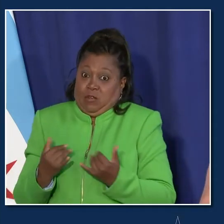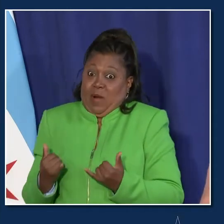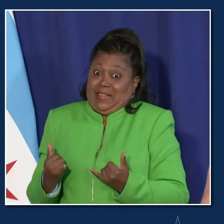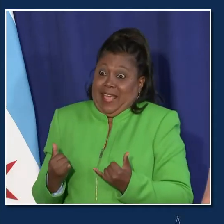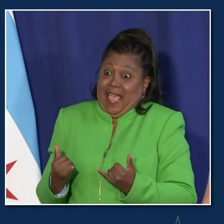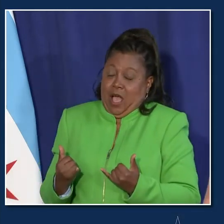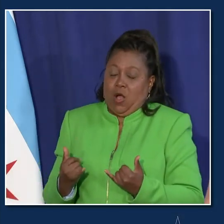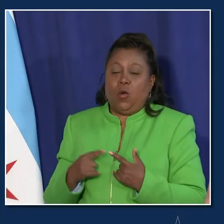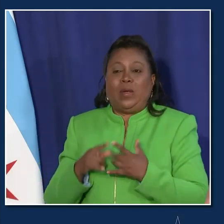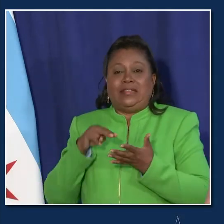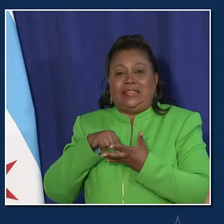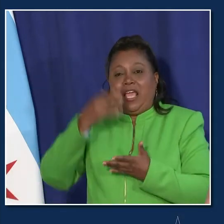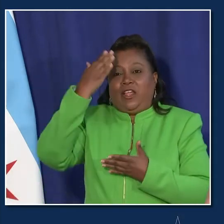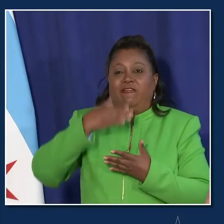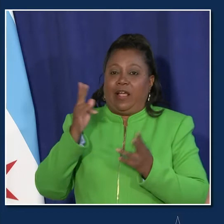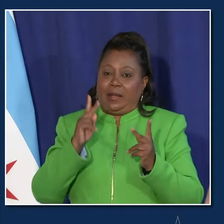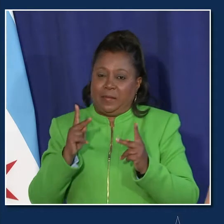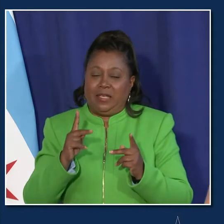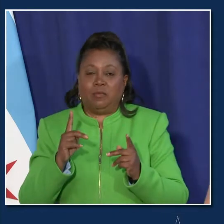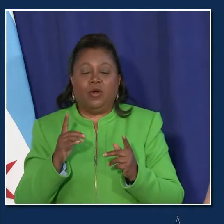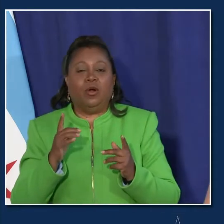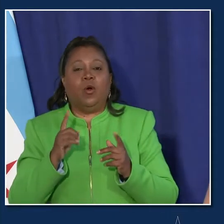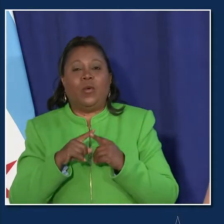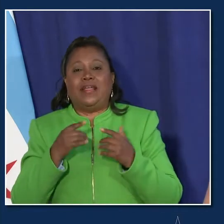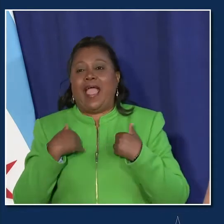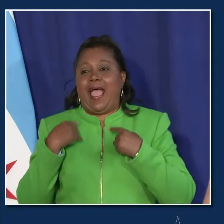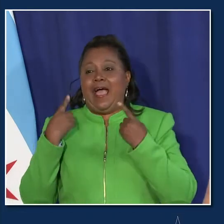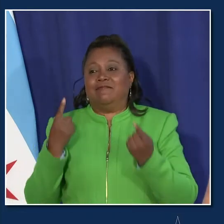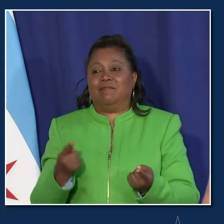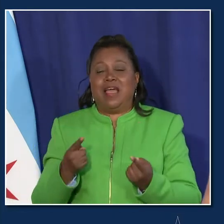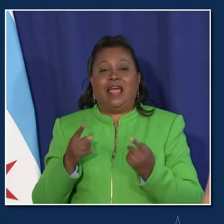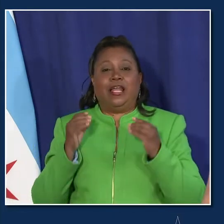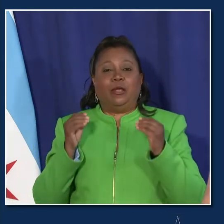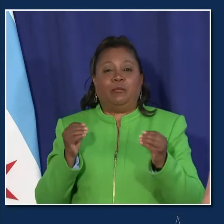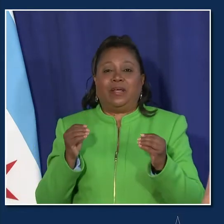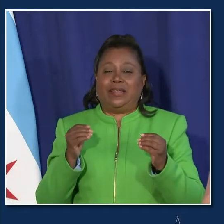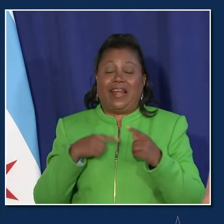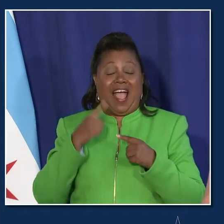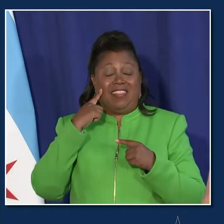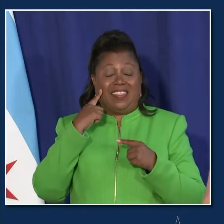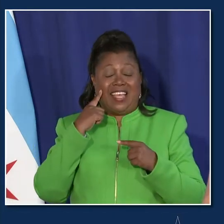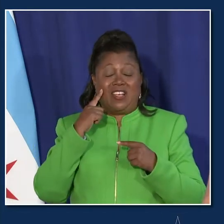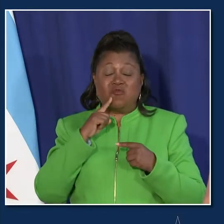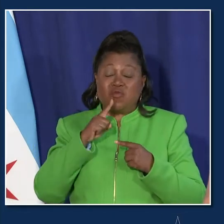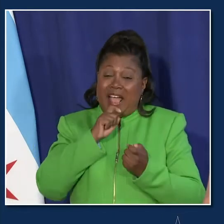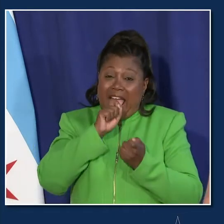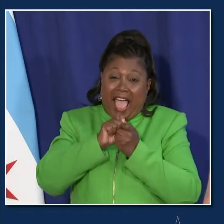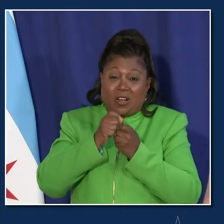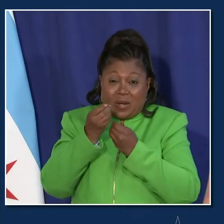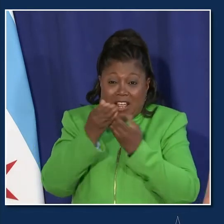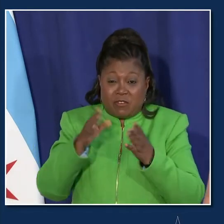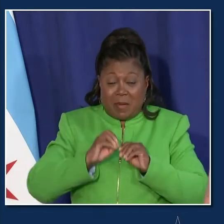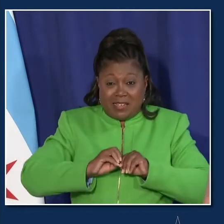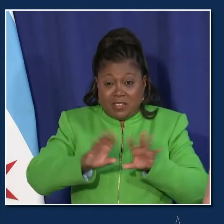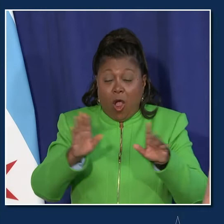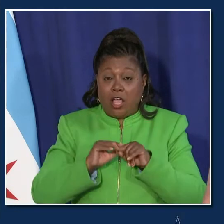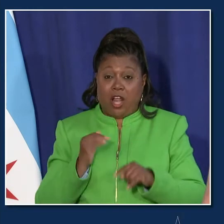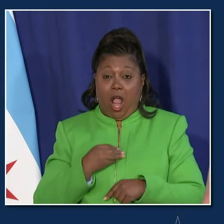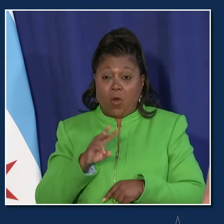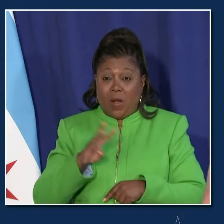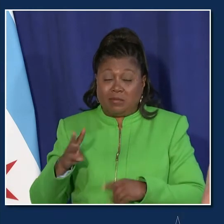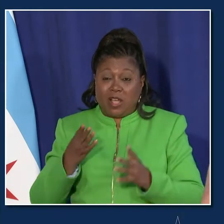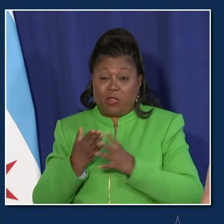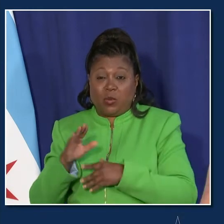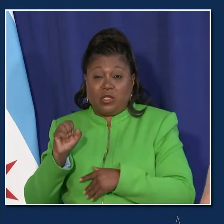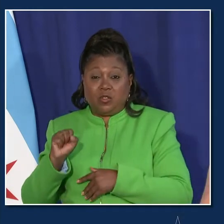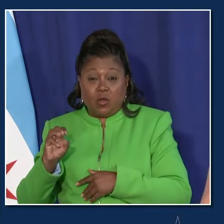now. We're standing in front of folks. We have been putting, I think, accurate information out on our websites, through